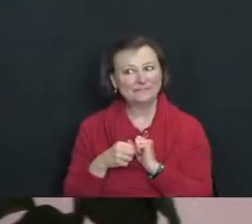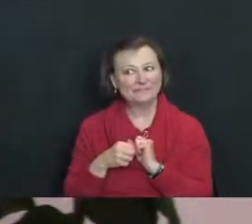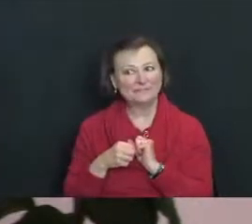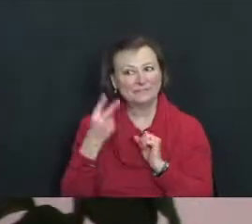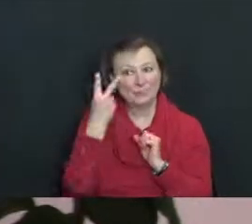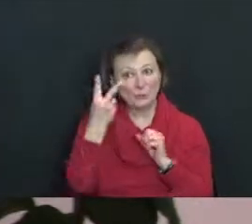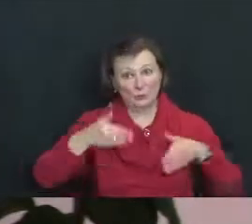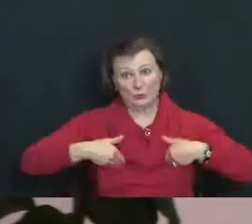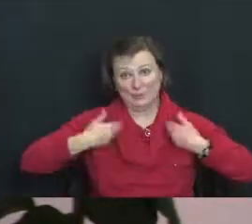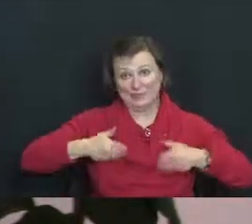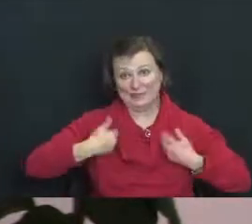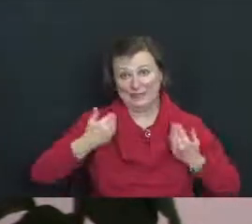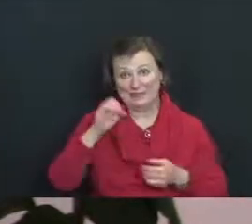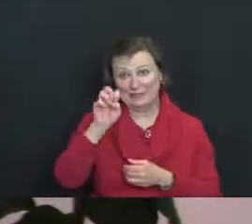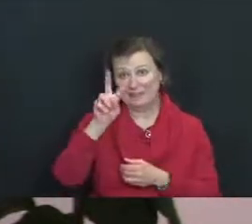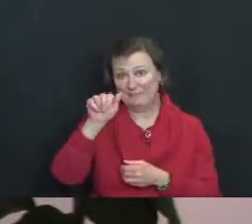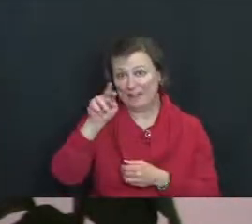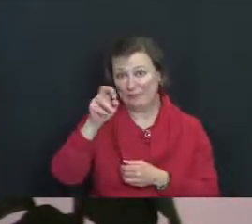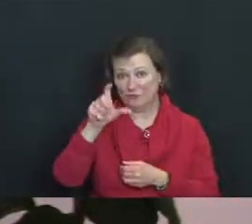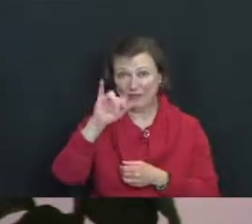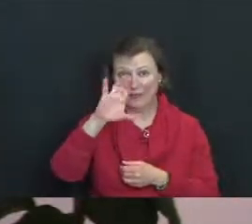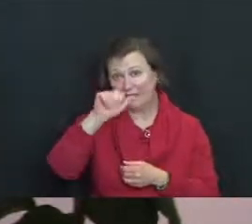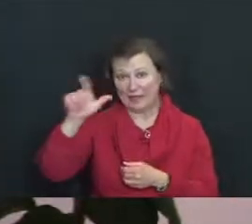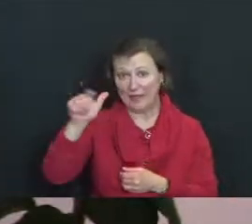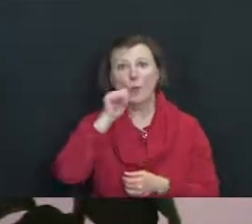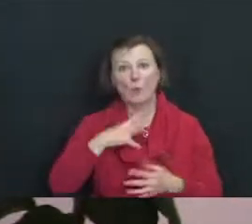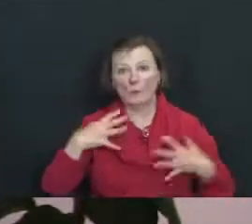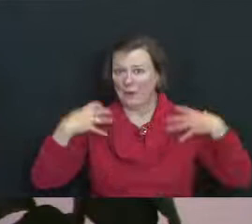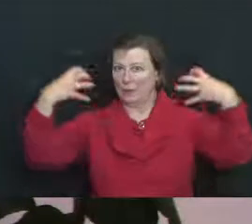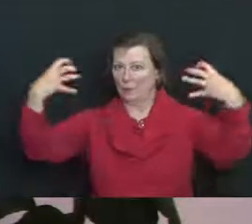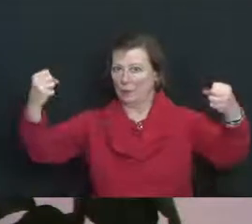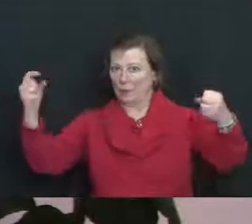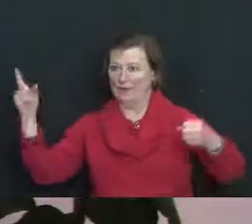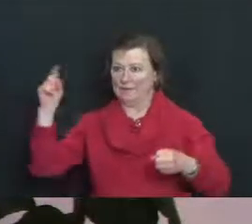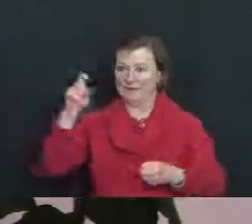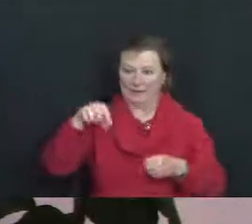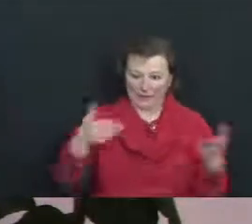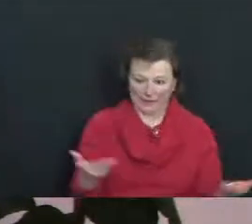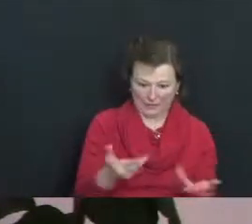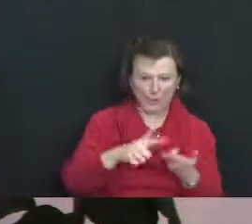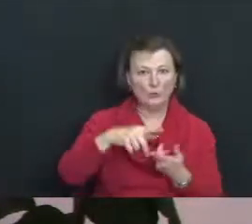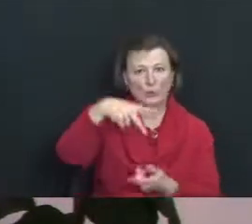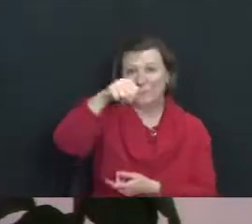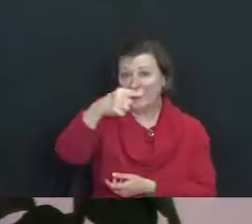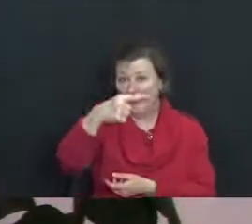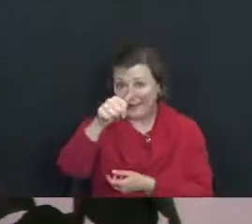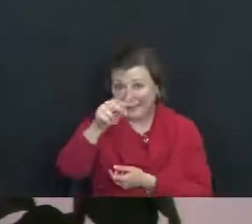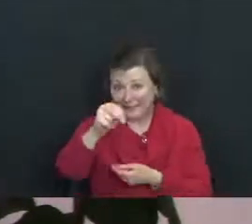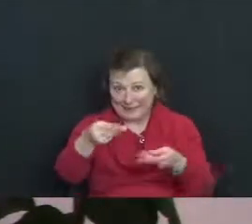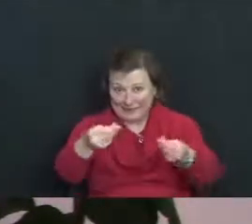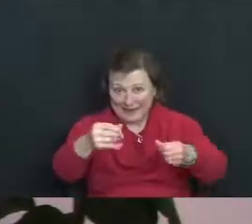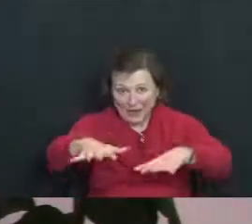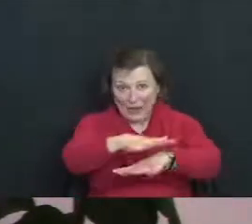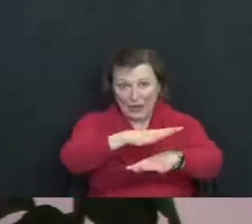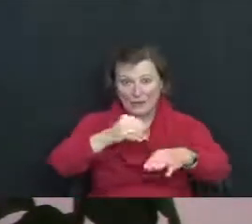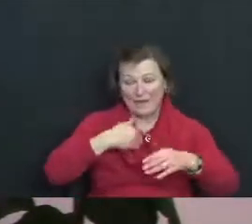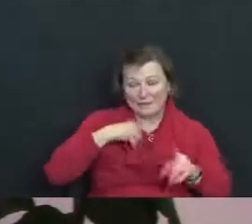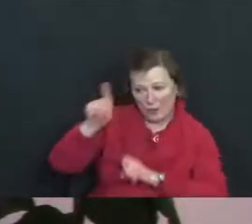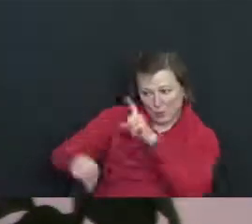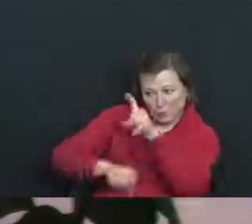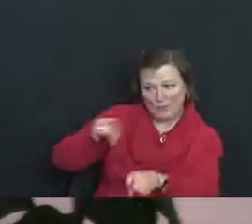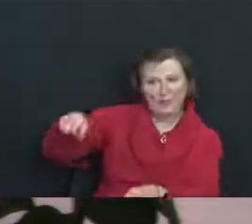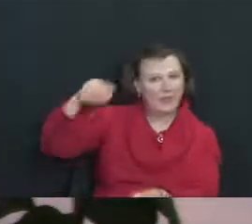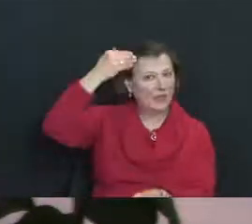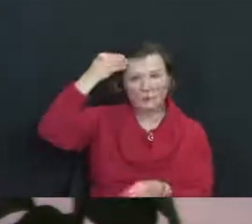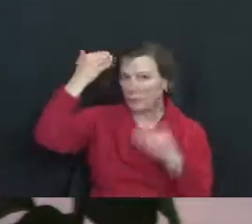young evangelical women bravely ventured here onto pagan turf to be quizzed by they knew not